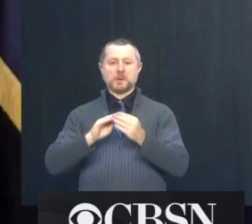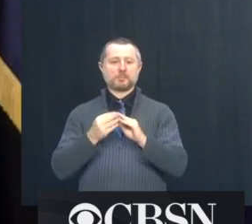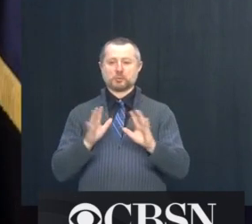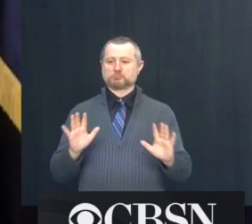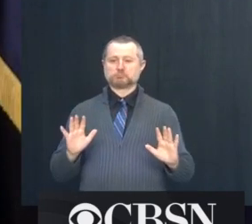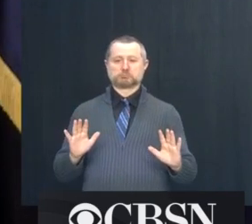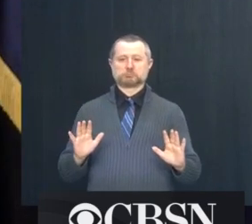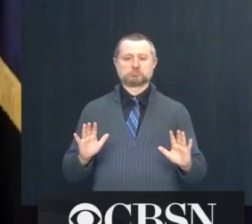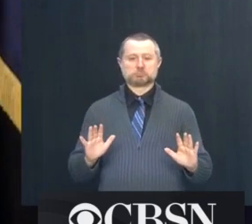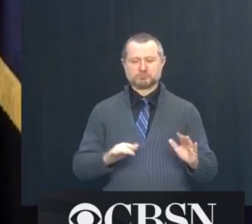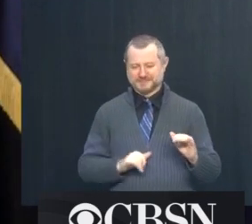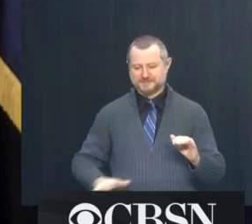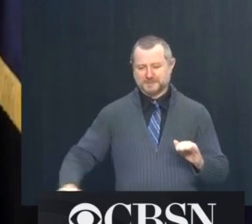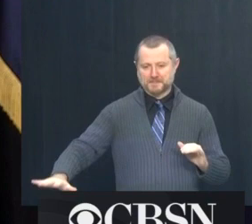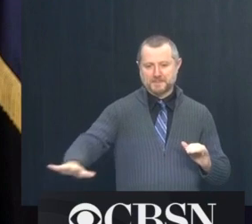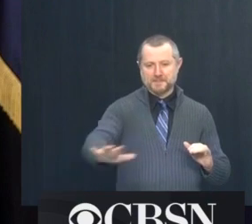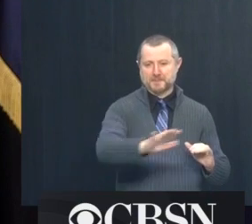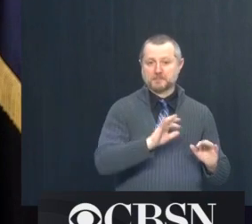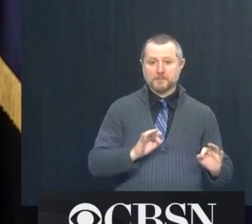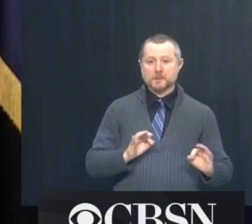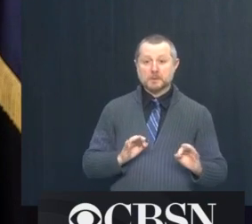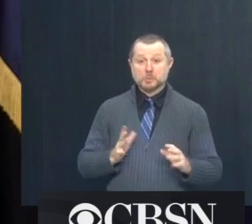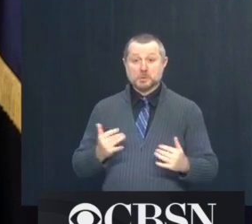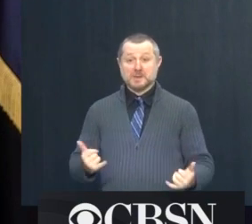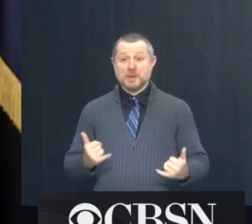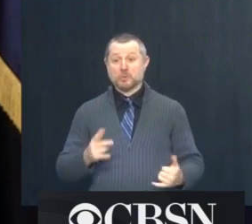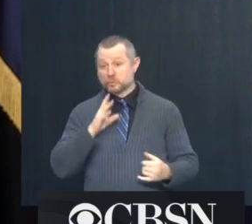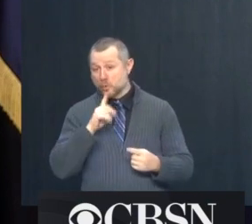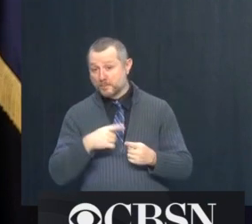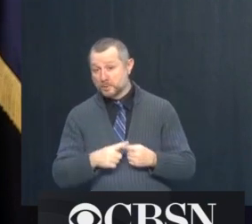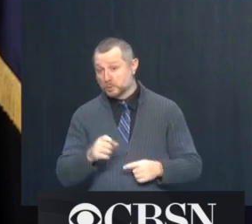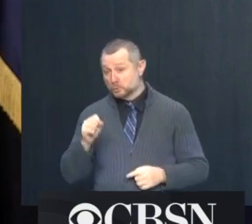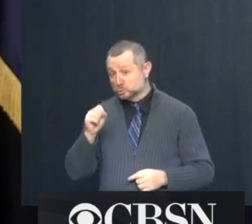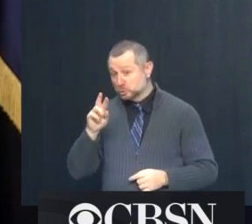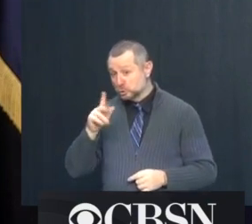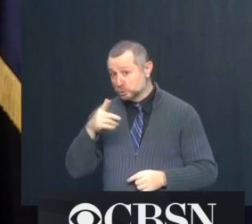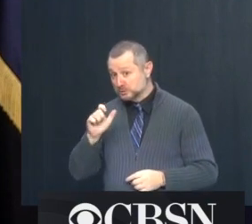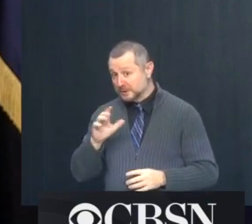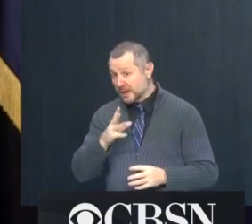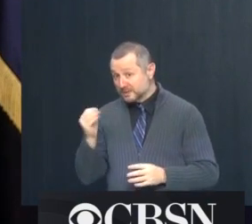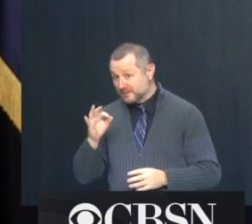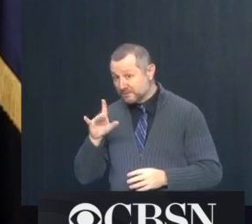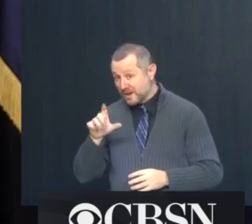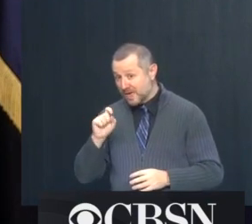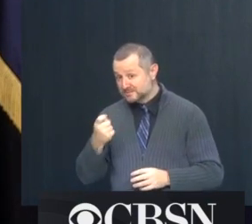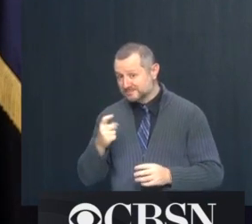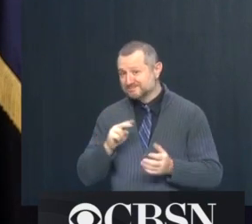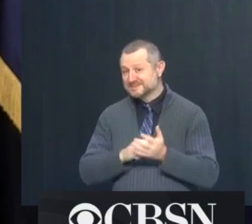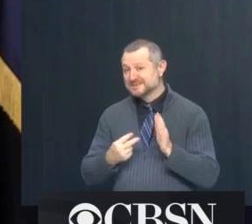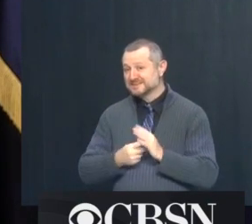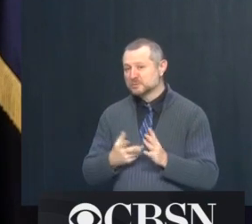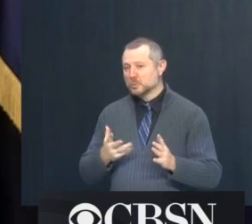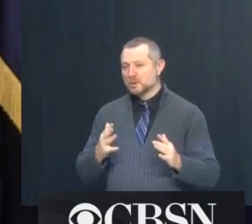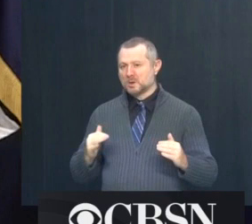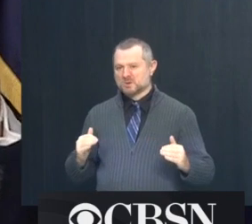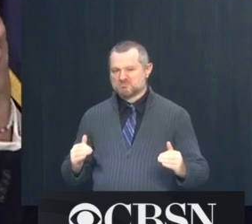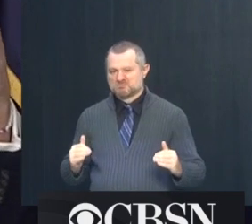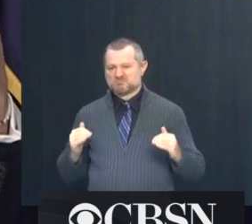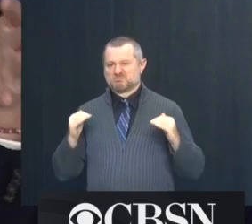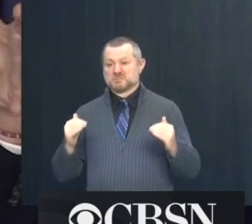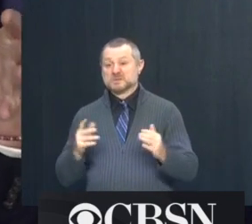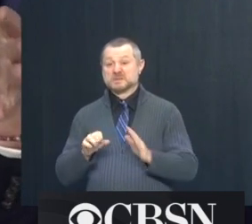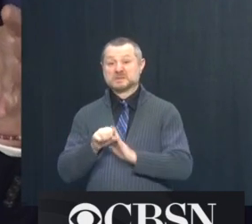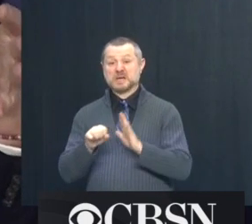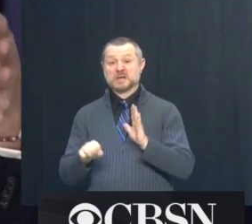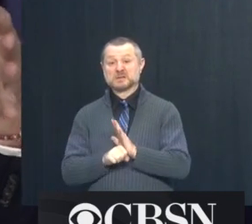there's a hospital system. Surgeon Flex is the next level, where the state comes in